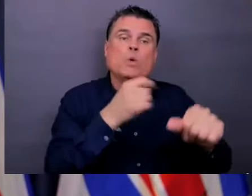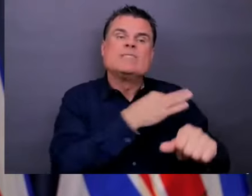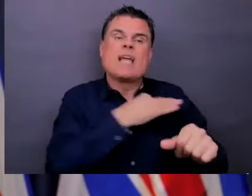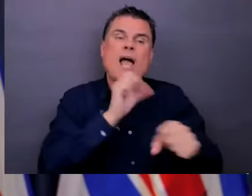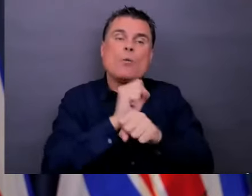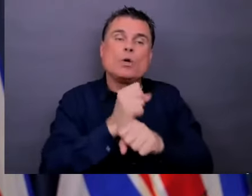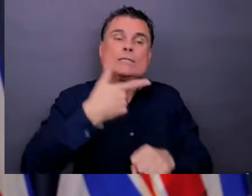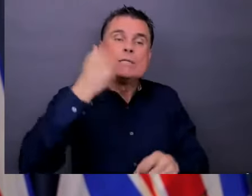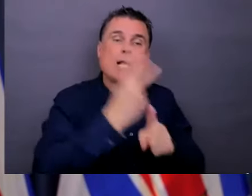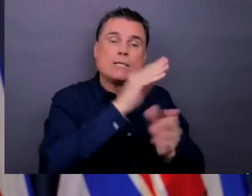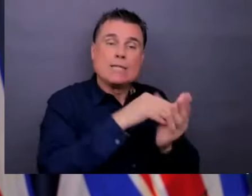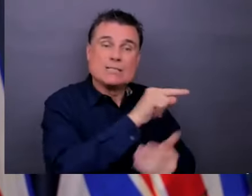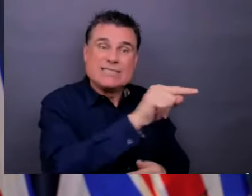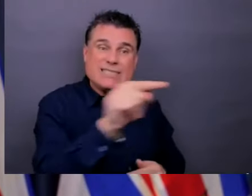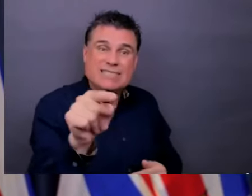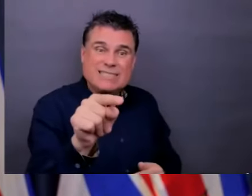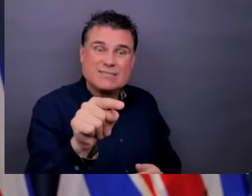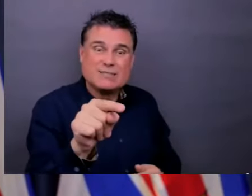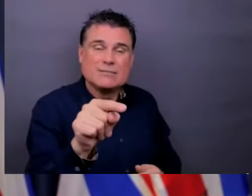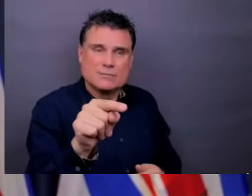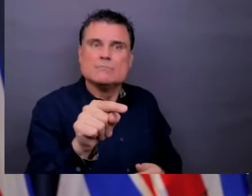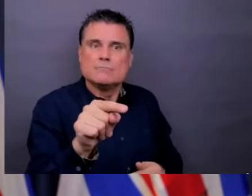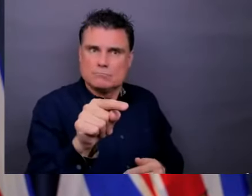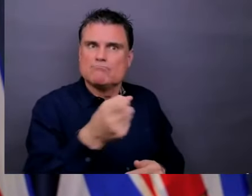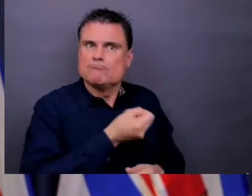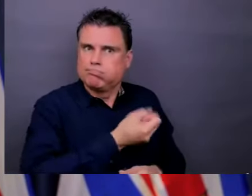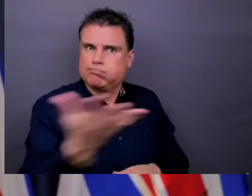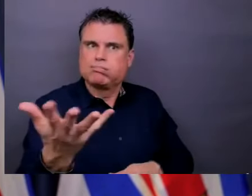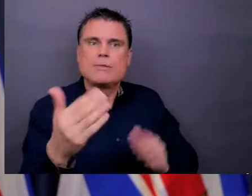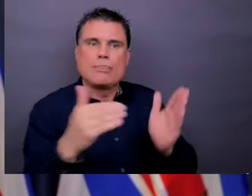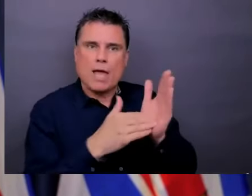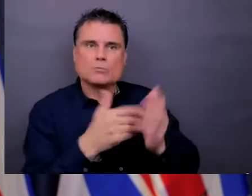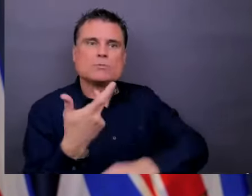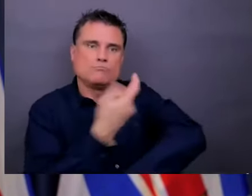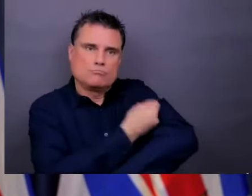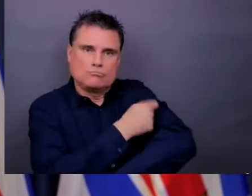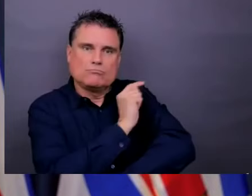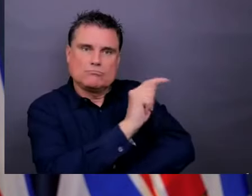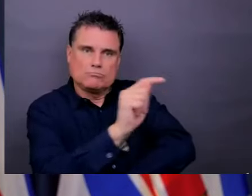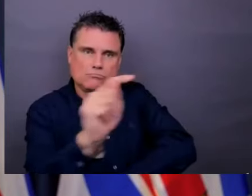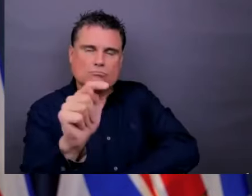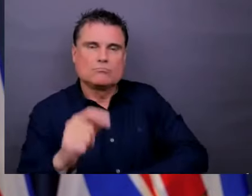9,634 doses and 217 second doses. And amongst assisted living staff,